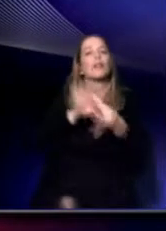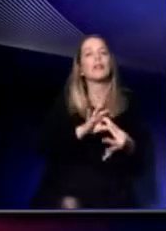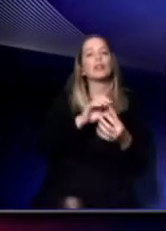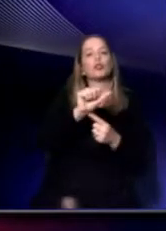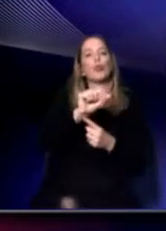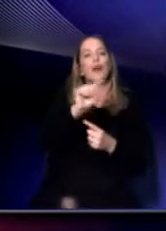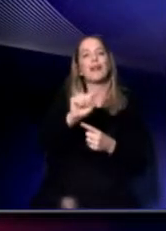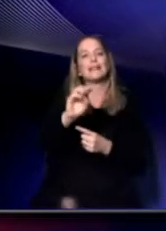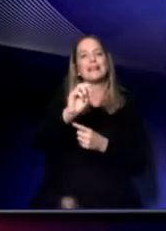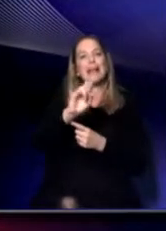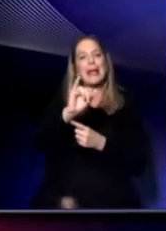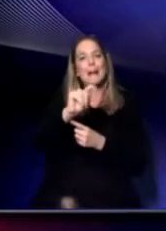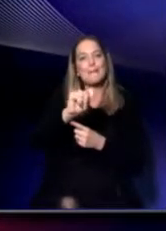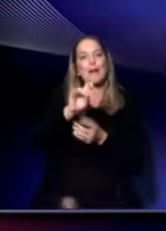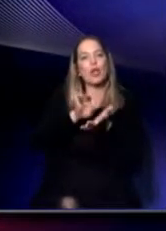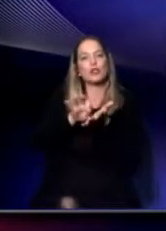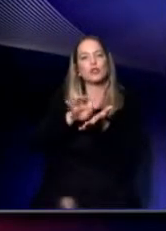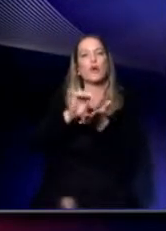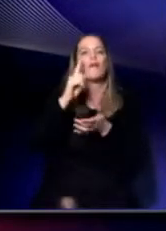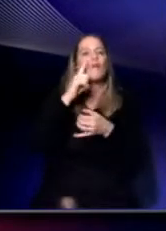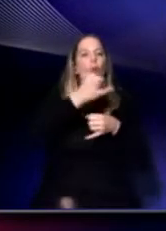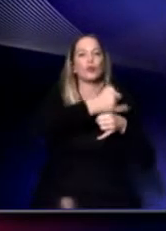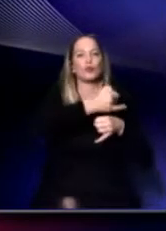for the 3 schools.